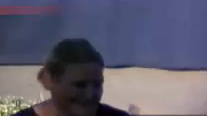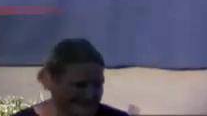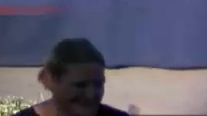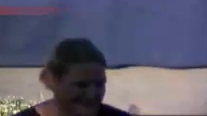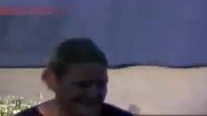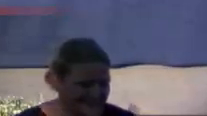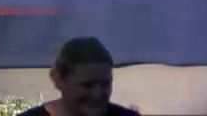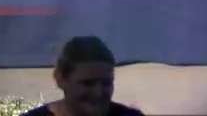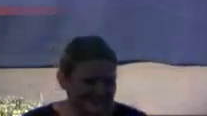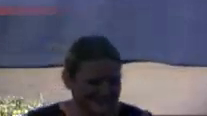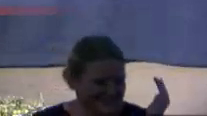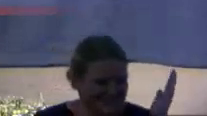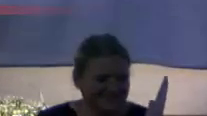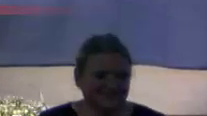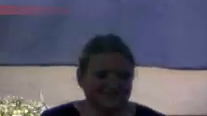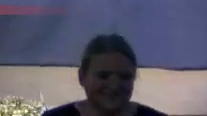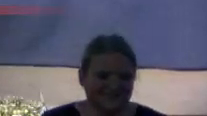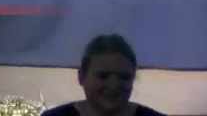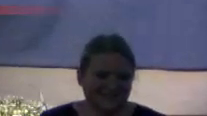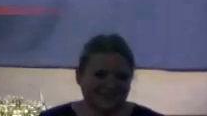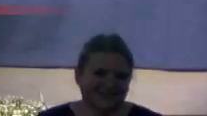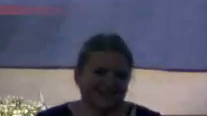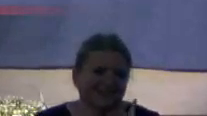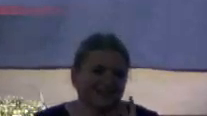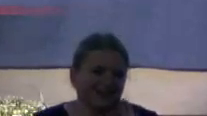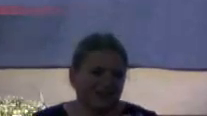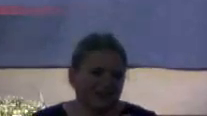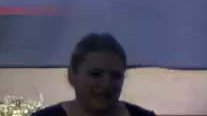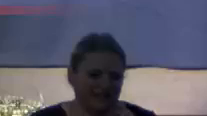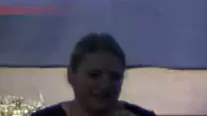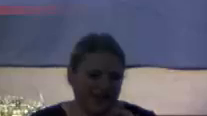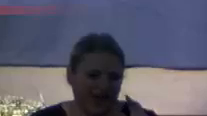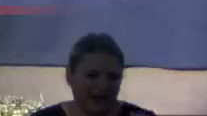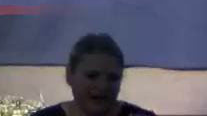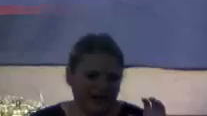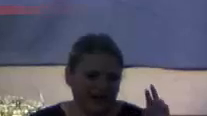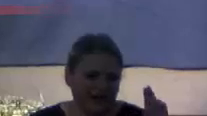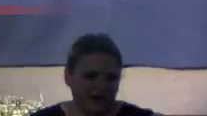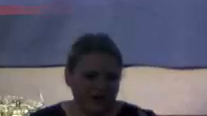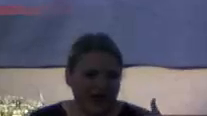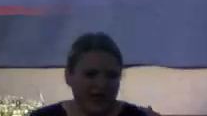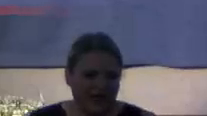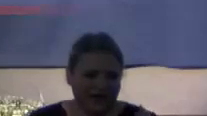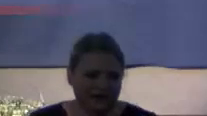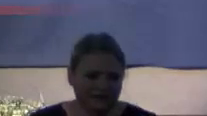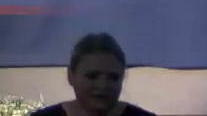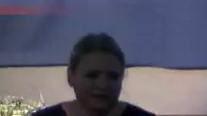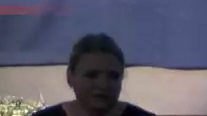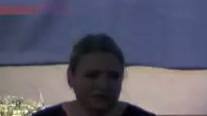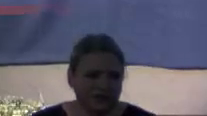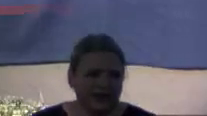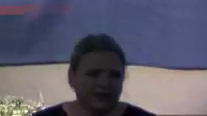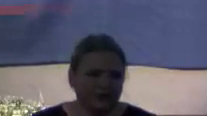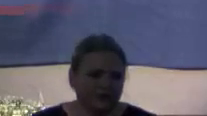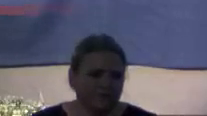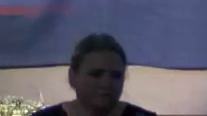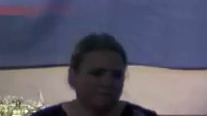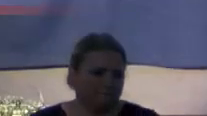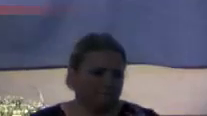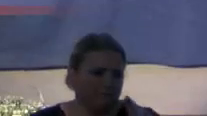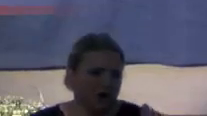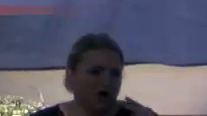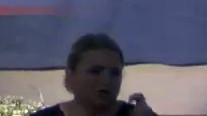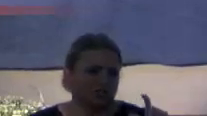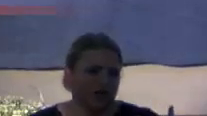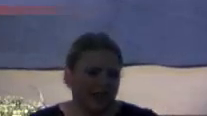Our final speaker today will be valedictorian Kristana Craig. She attended Peninsula, Hazelwood, and third grade Marshall Elementary,